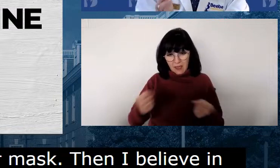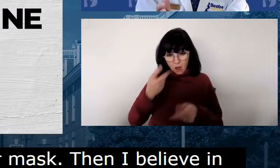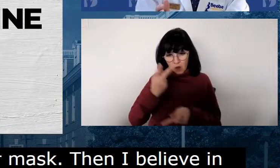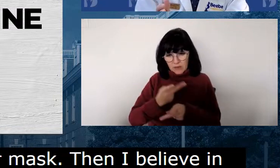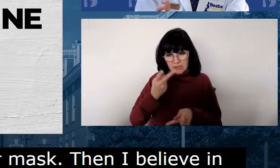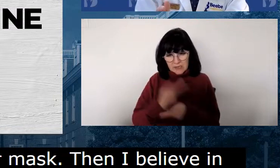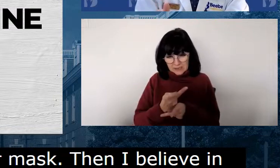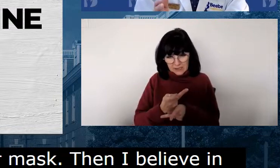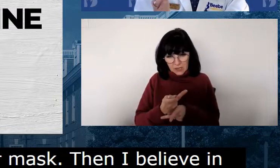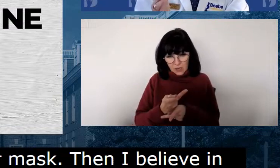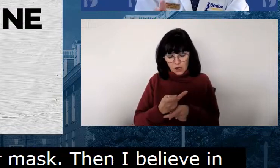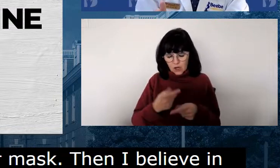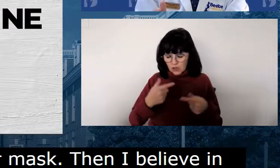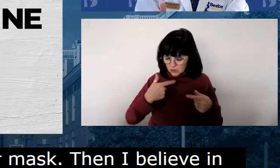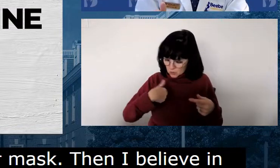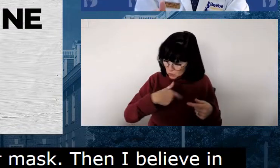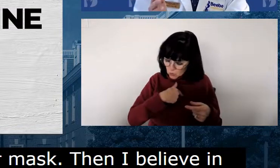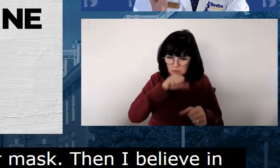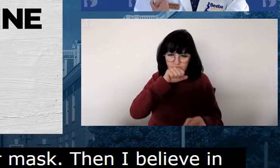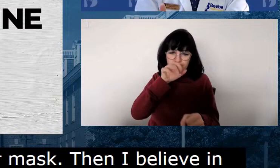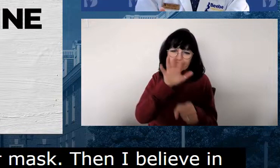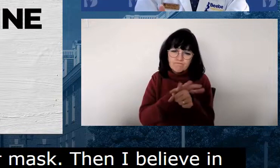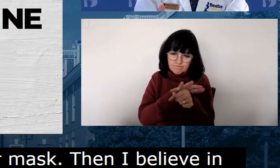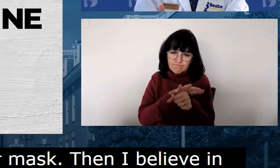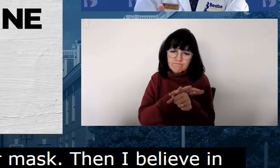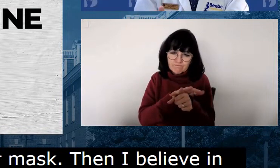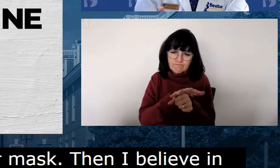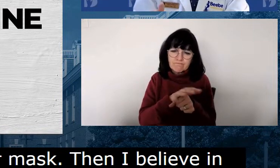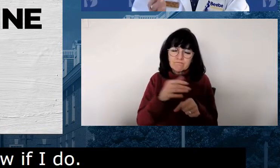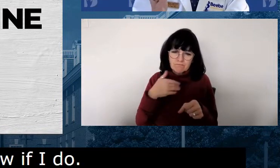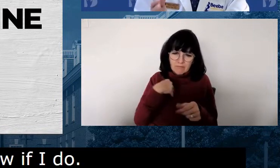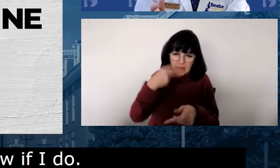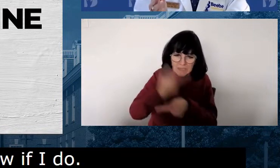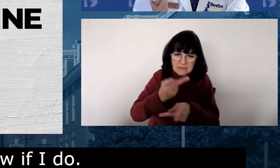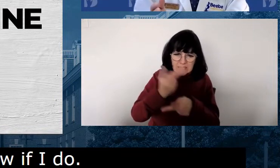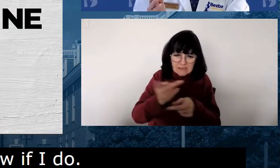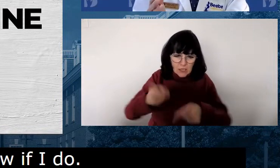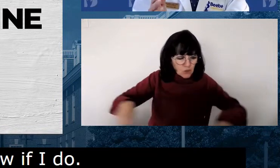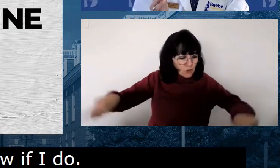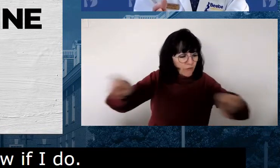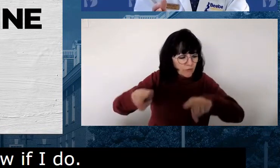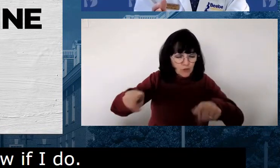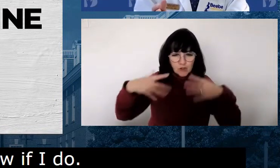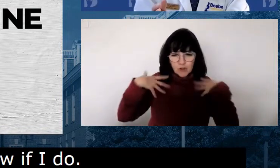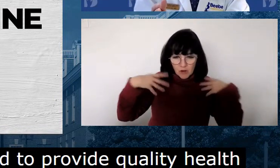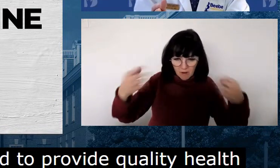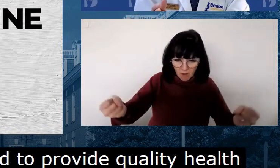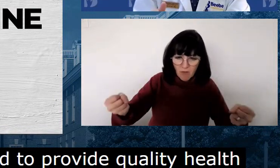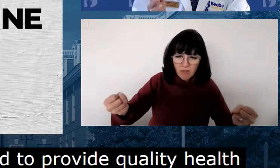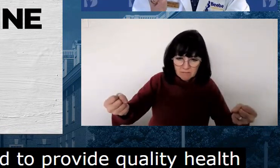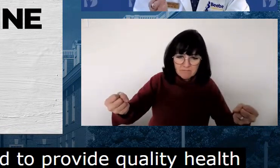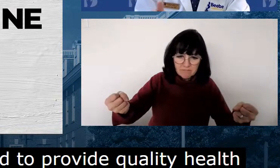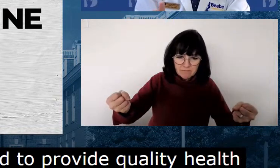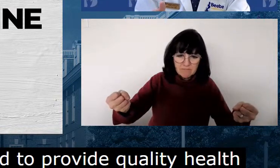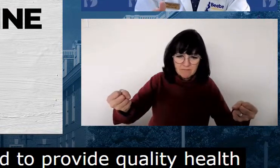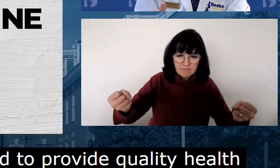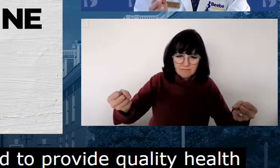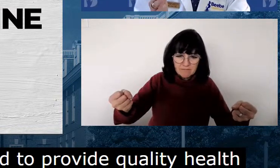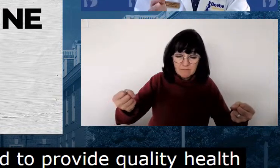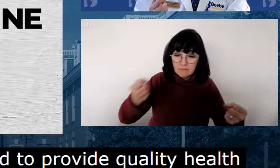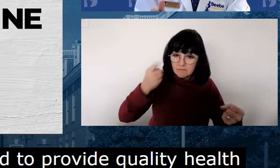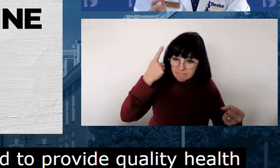providing quality healthcare for Delawareans during this crisis. It means that things slow down.